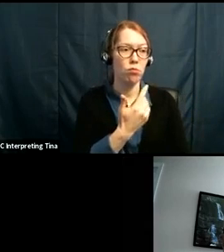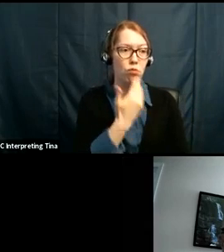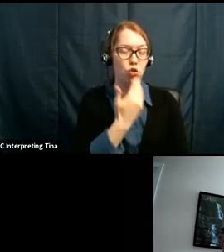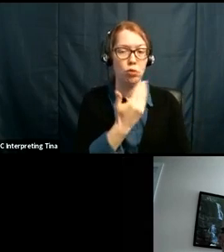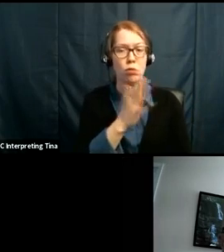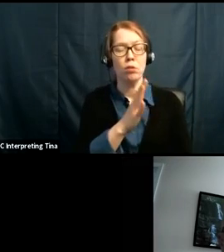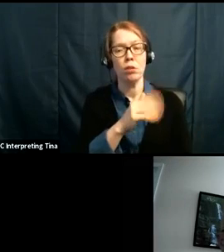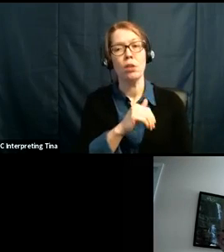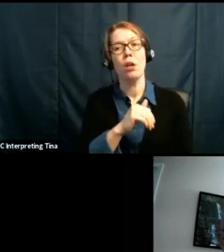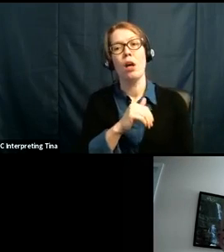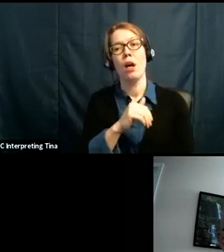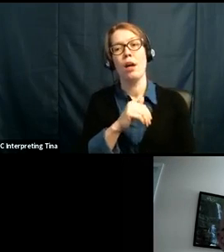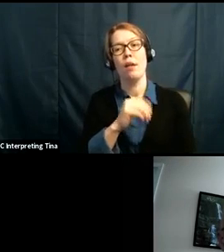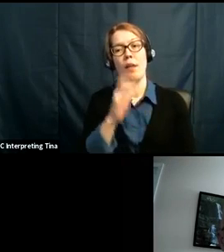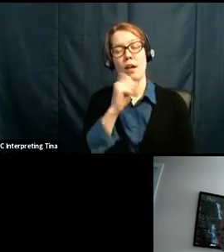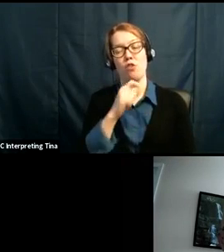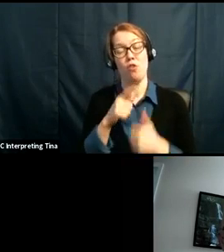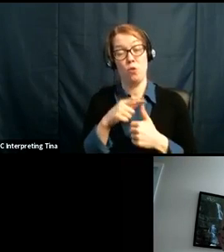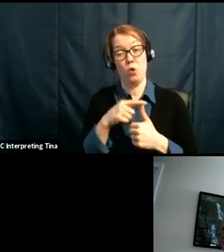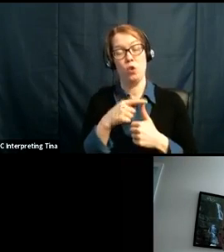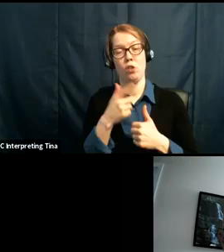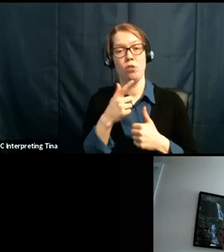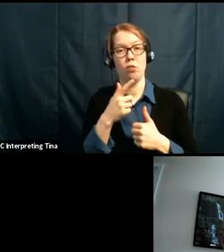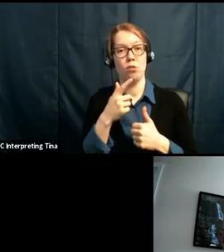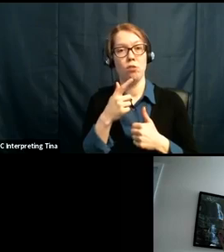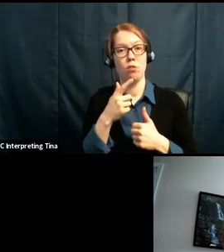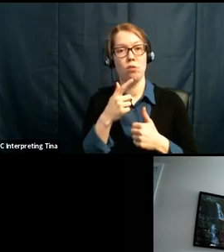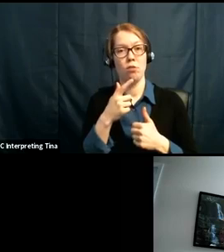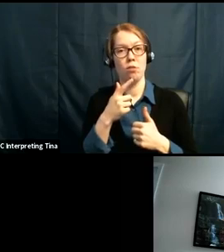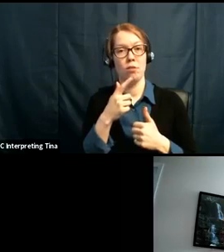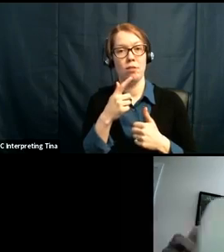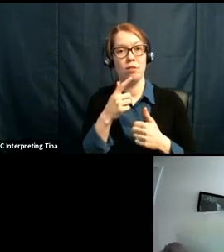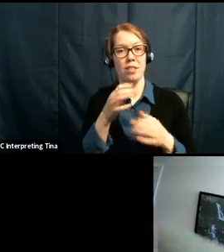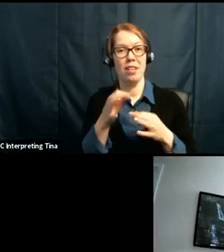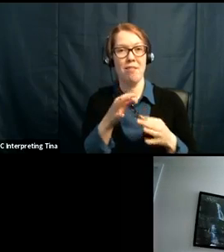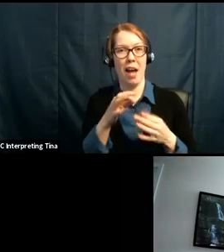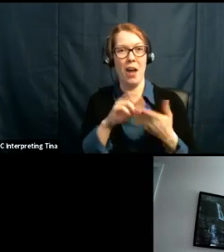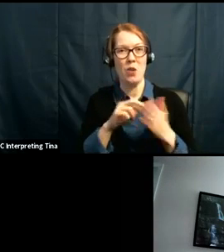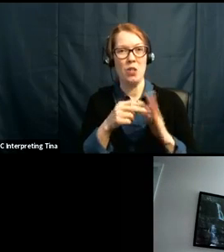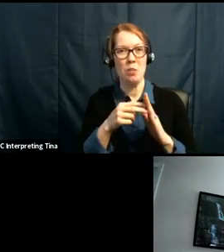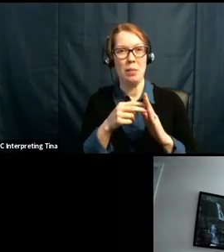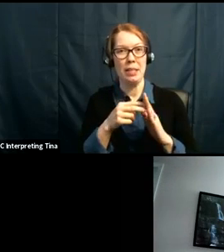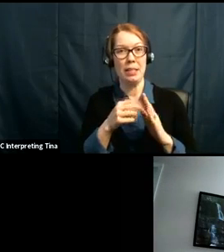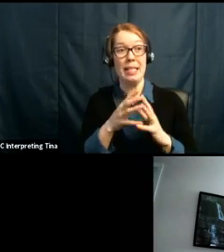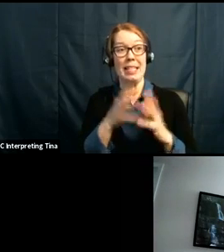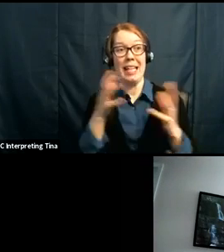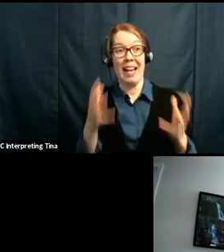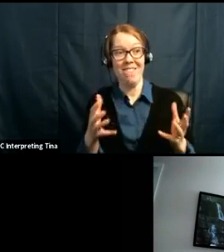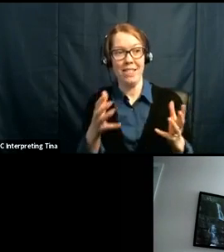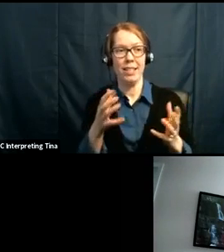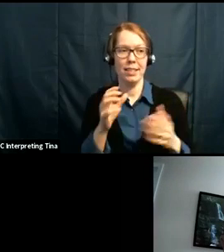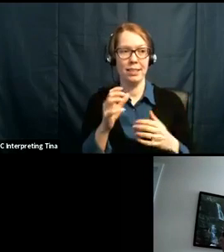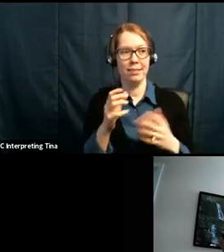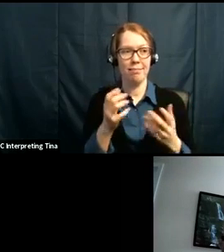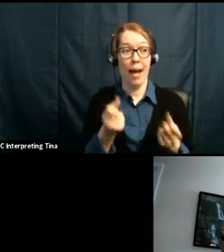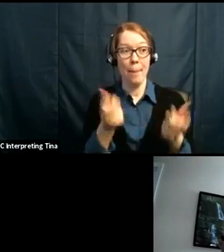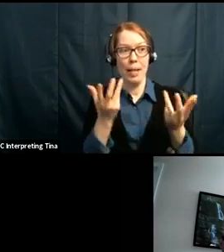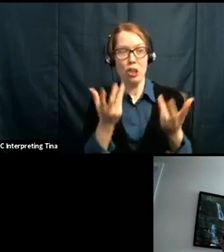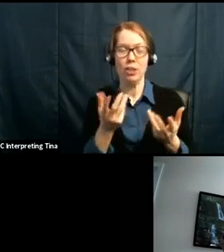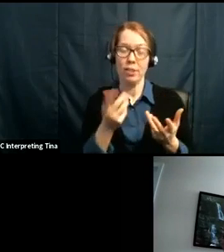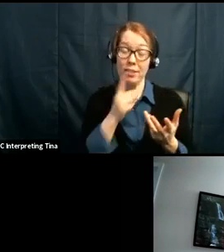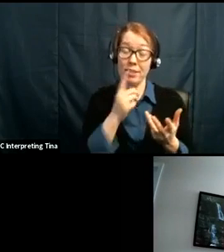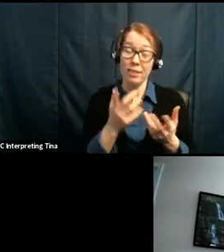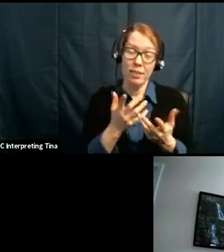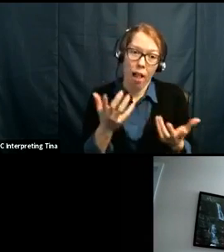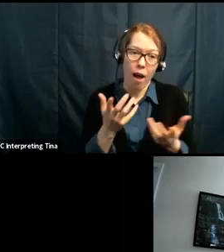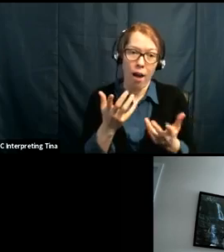So I guess the first thing to do would be define significant. And in my opinion, yes, it is. And it